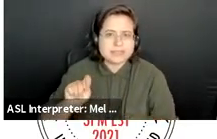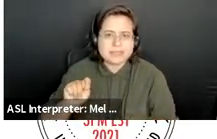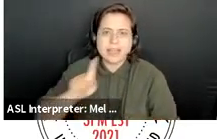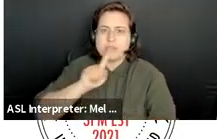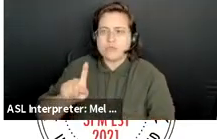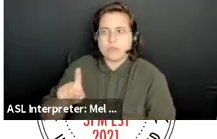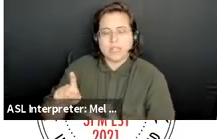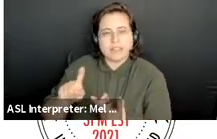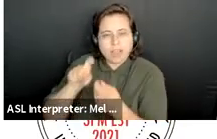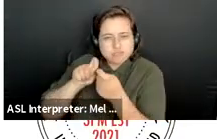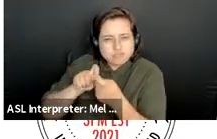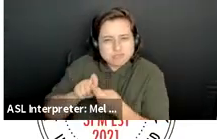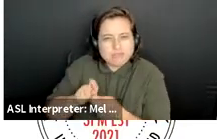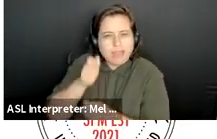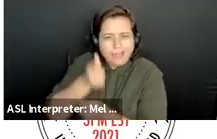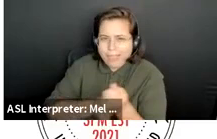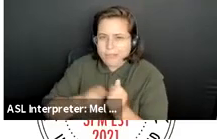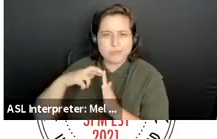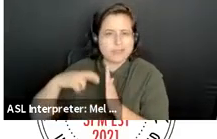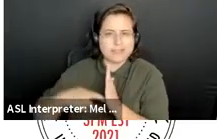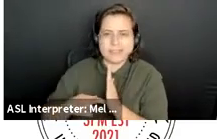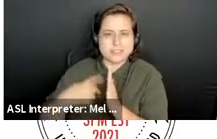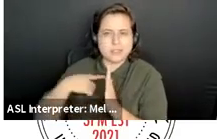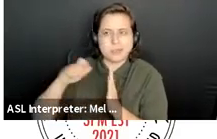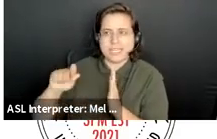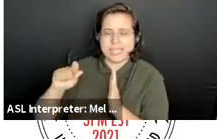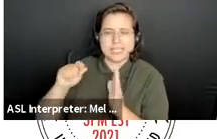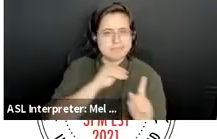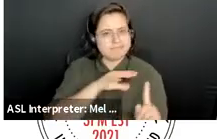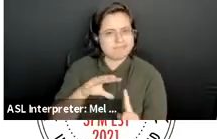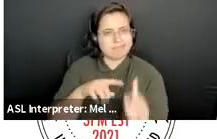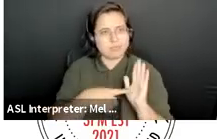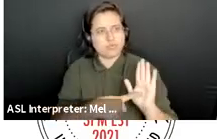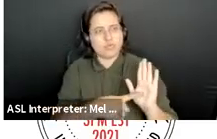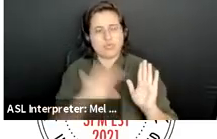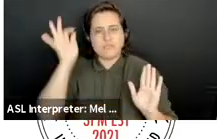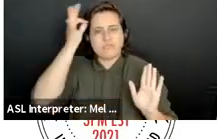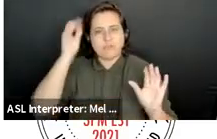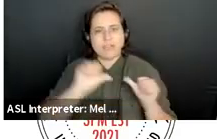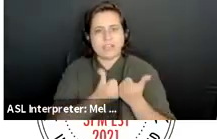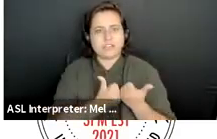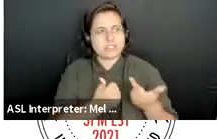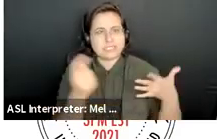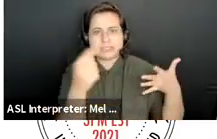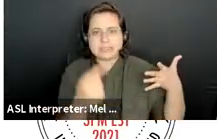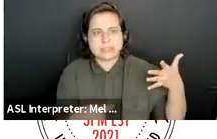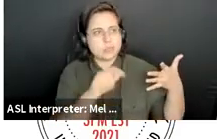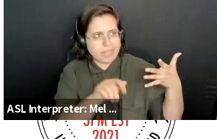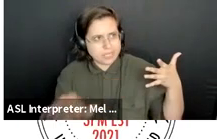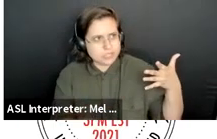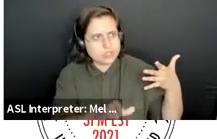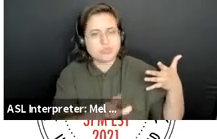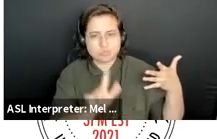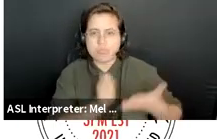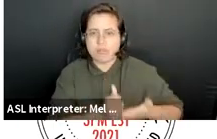the detail of every regulation so that we could point out to the federal agencies that there are things they can do that will